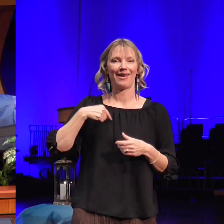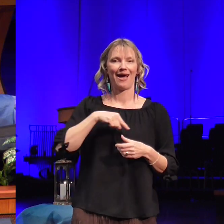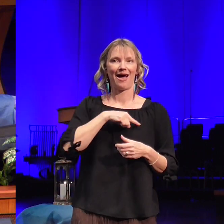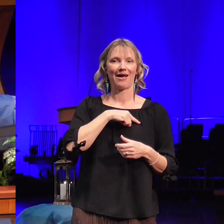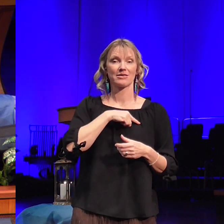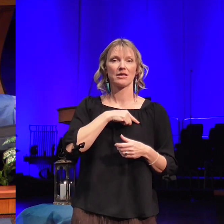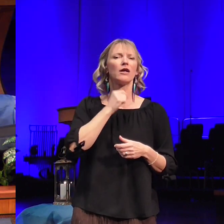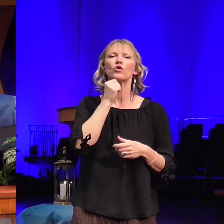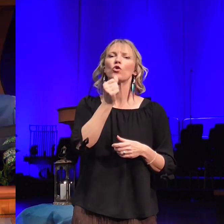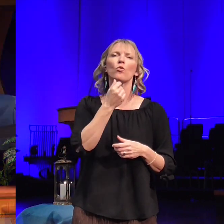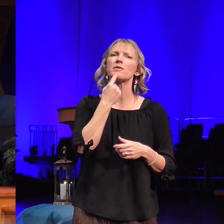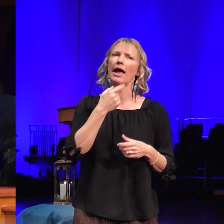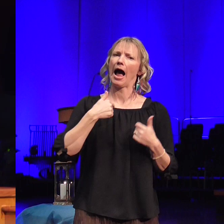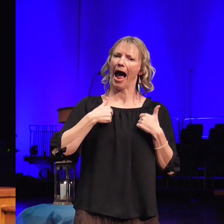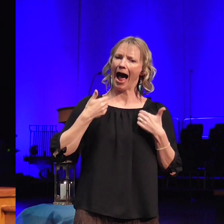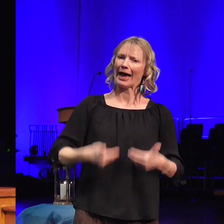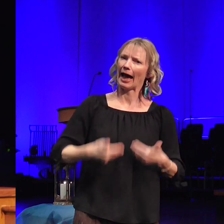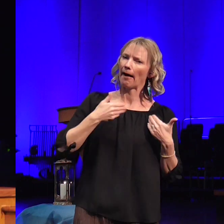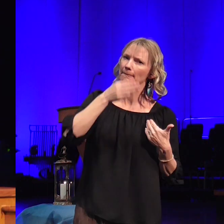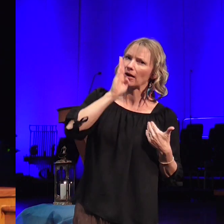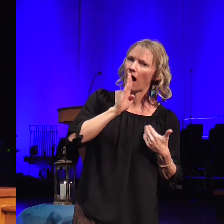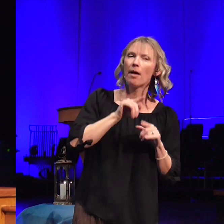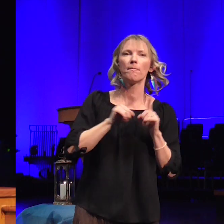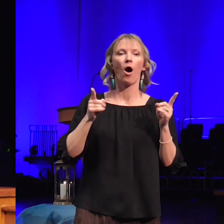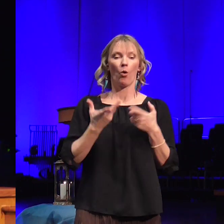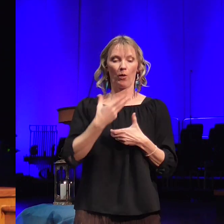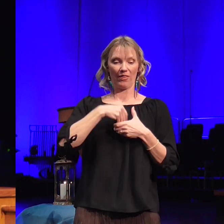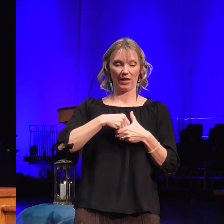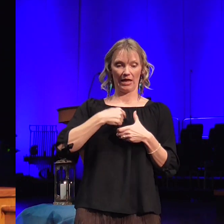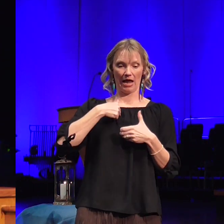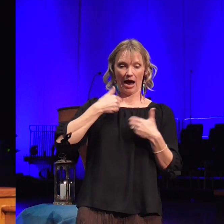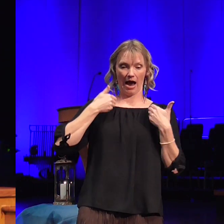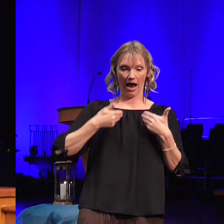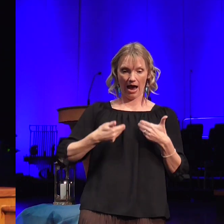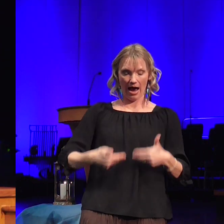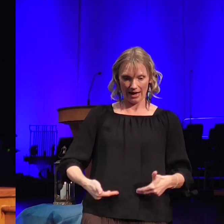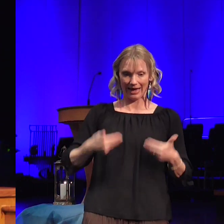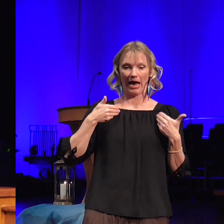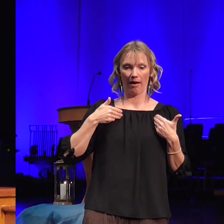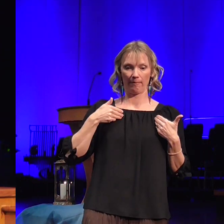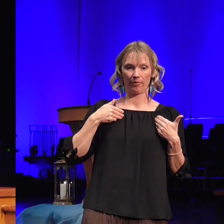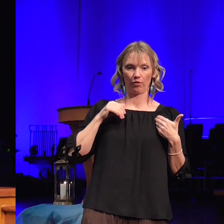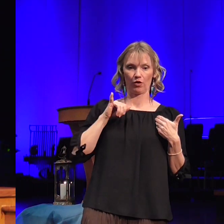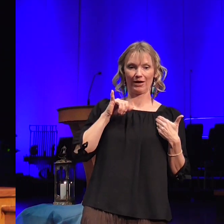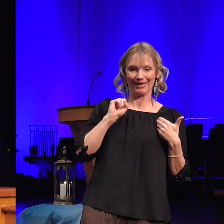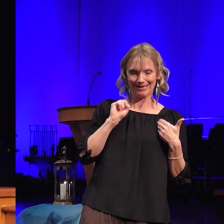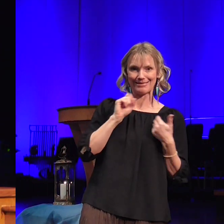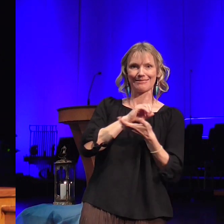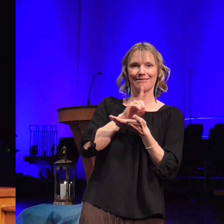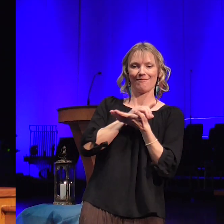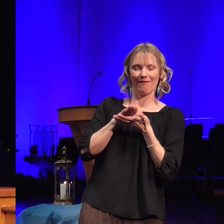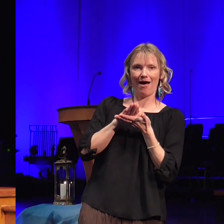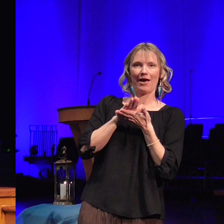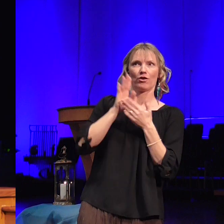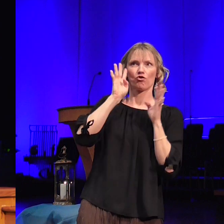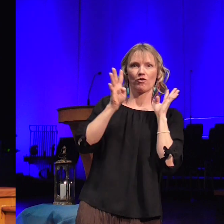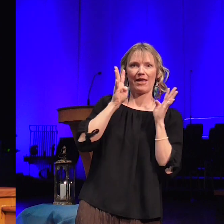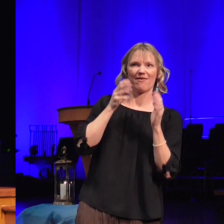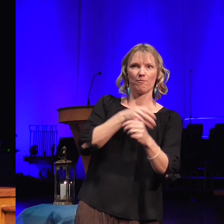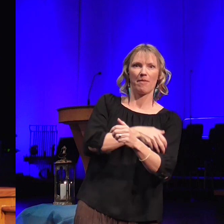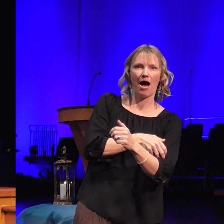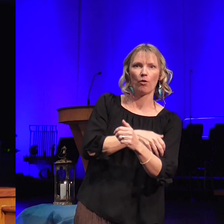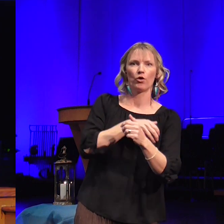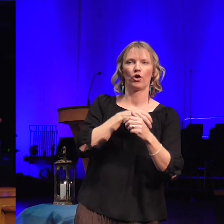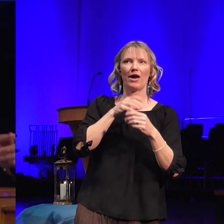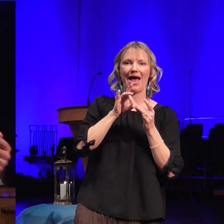am God, but to say within this I am, there is that divine creative power, that divine essence.